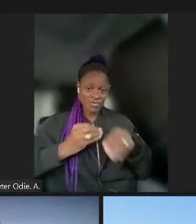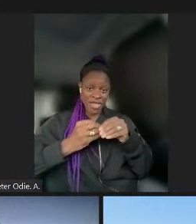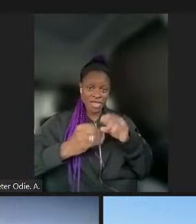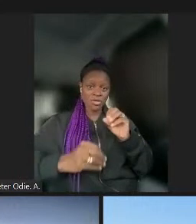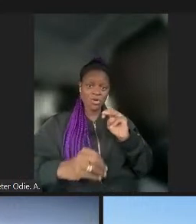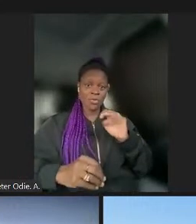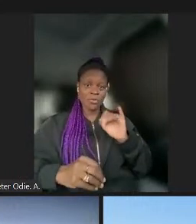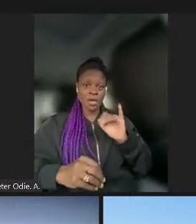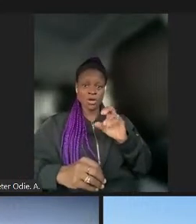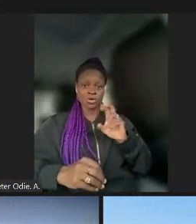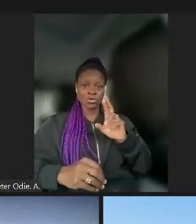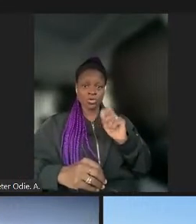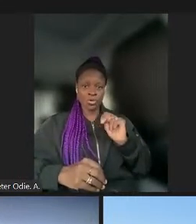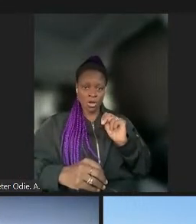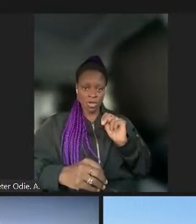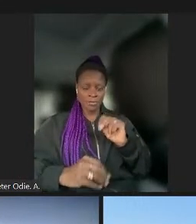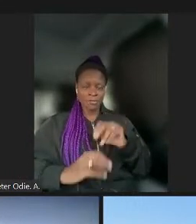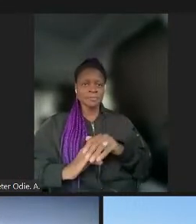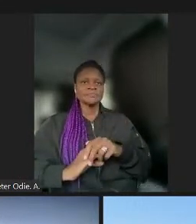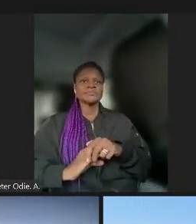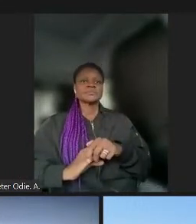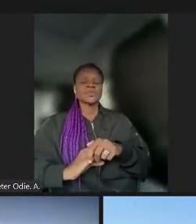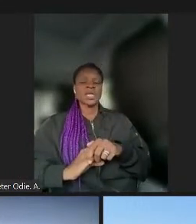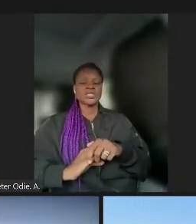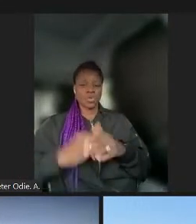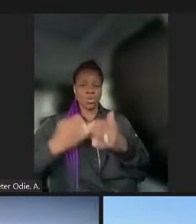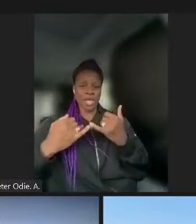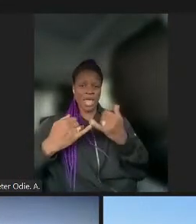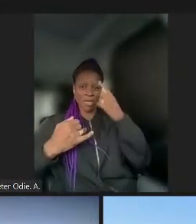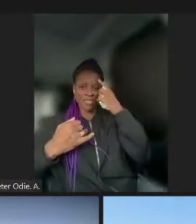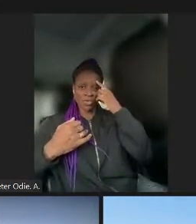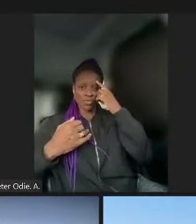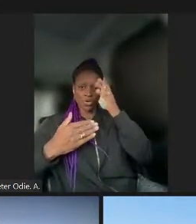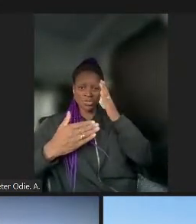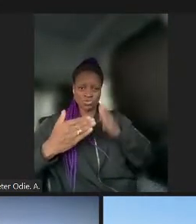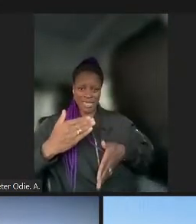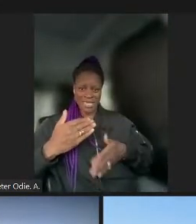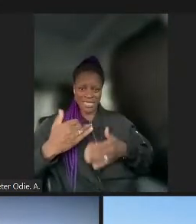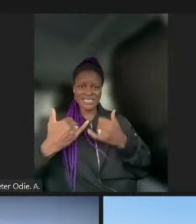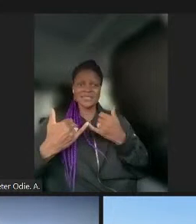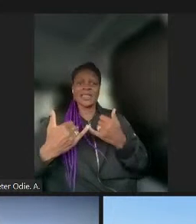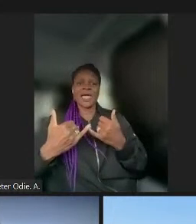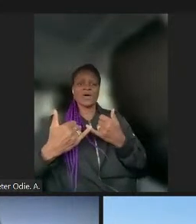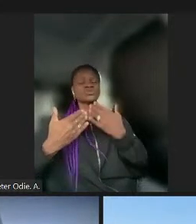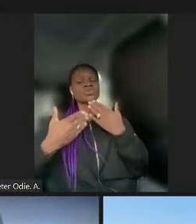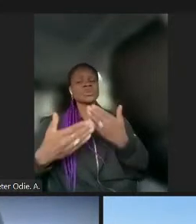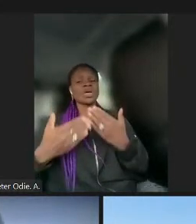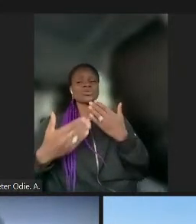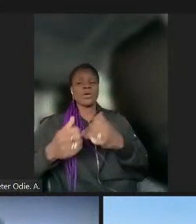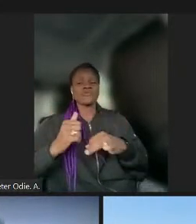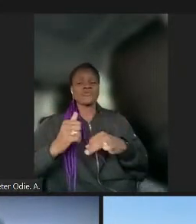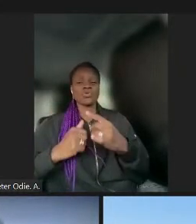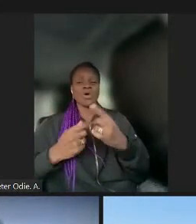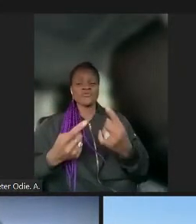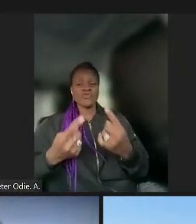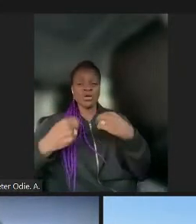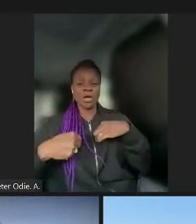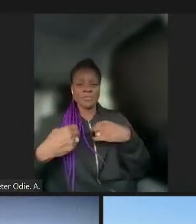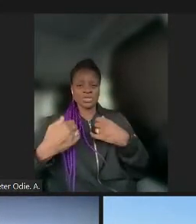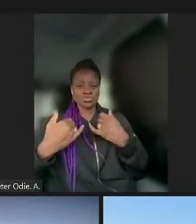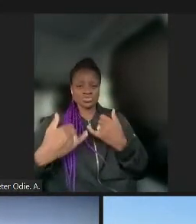Right. Okay, well, I think we're going to end it there. And we thank everybody for joining us today.